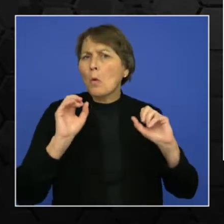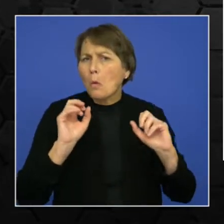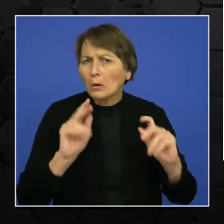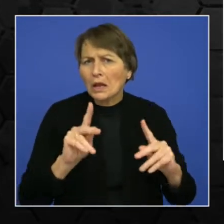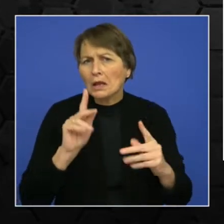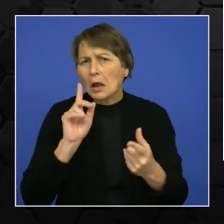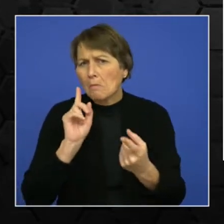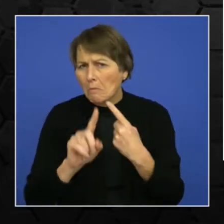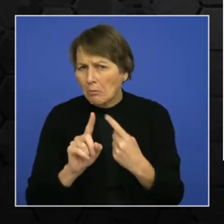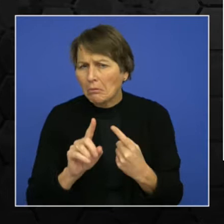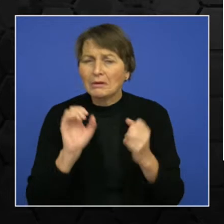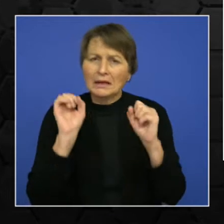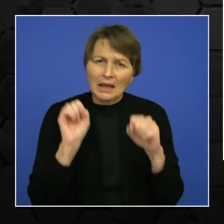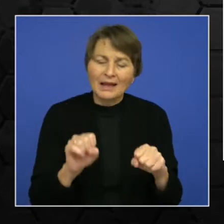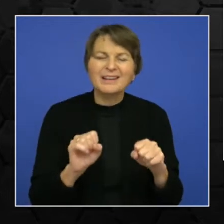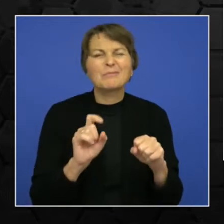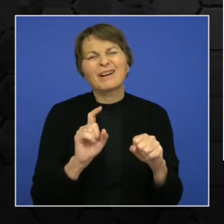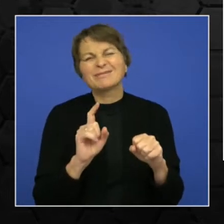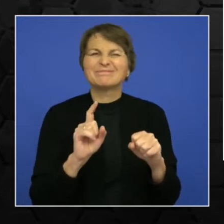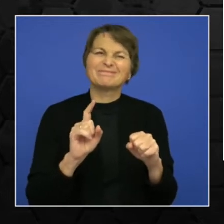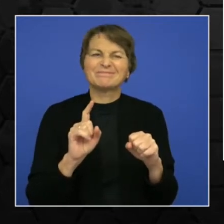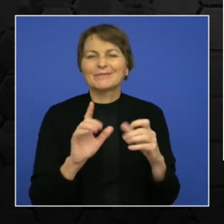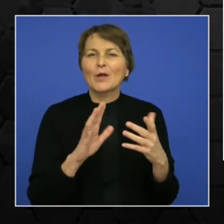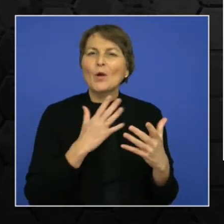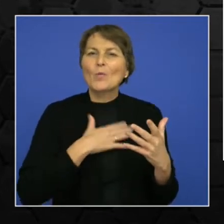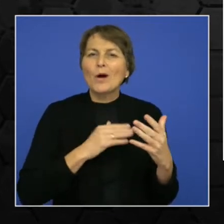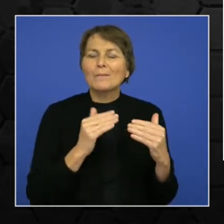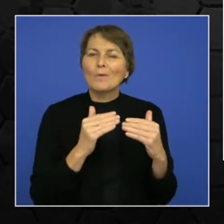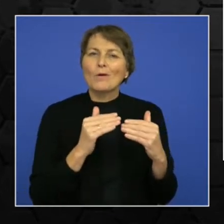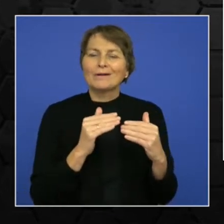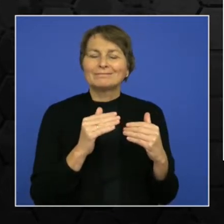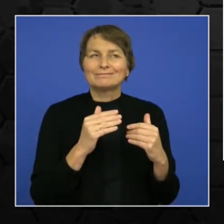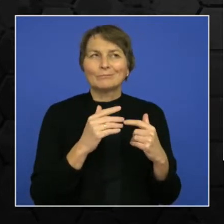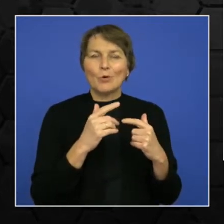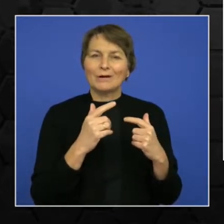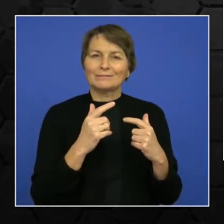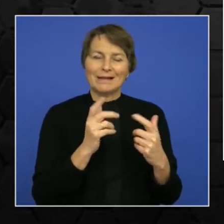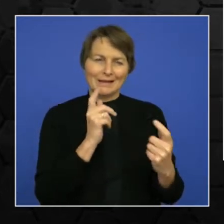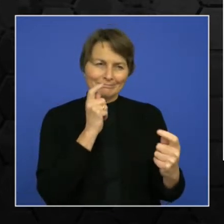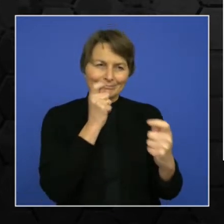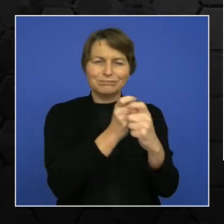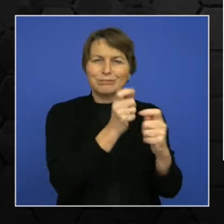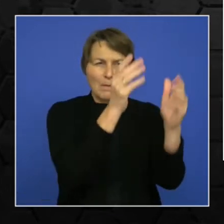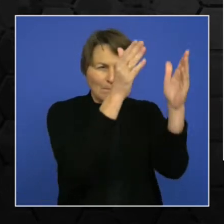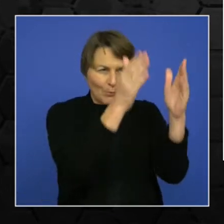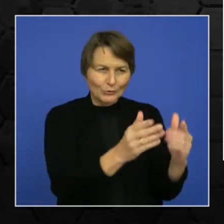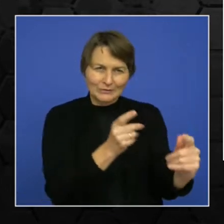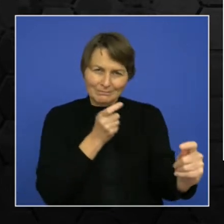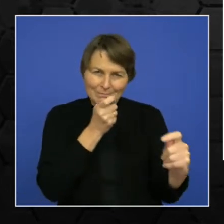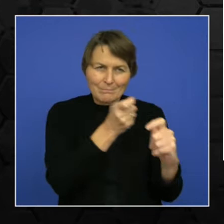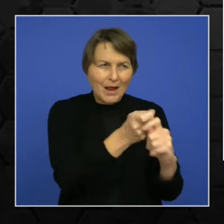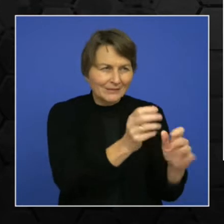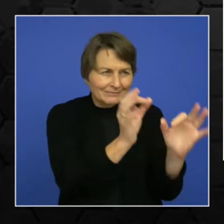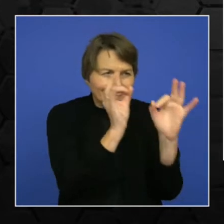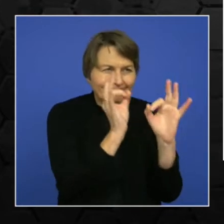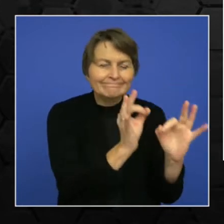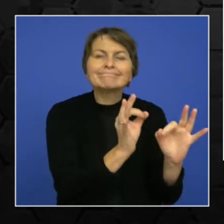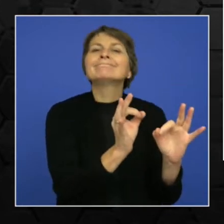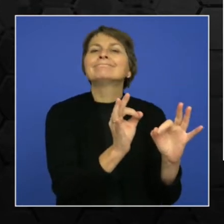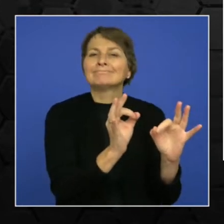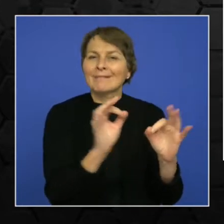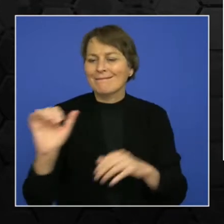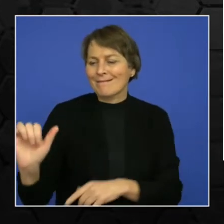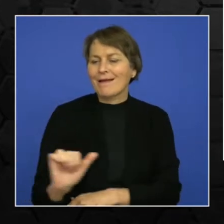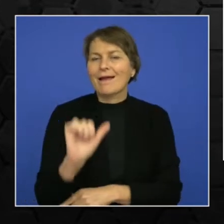want to give some more personal touch to that, and definitely there's a scope that Azure Health Bot provides